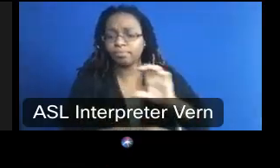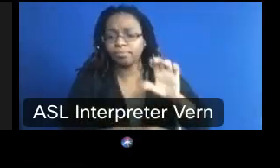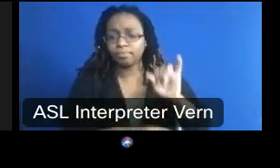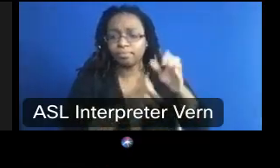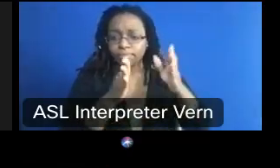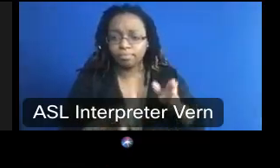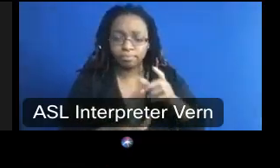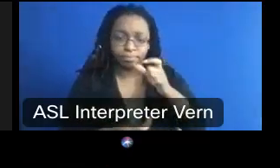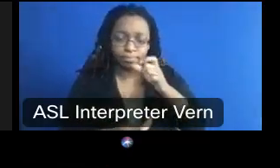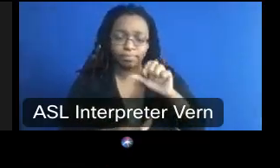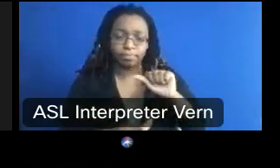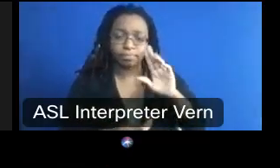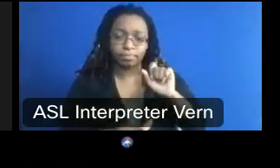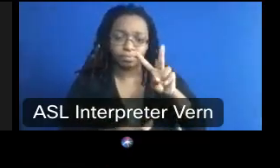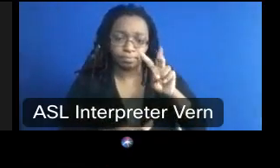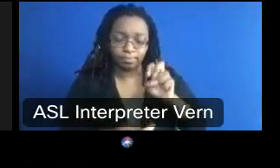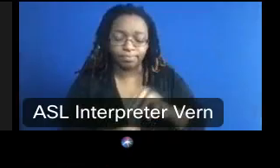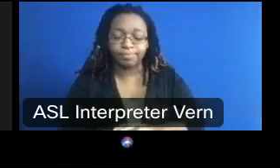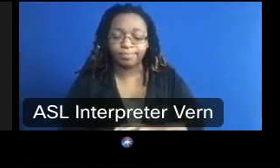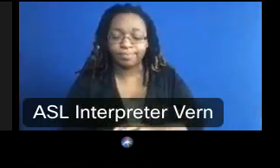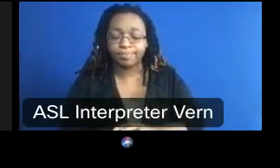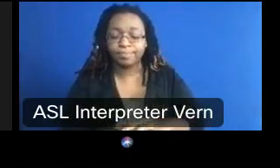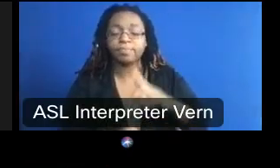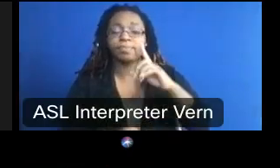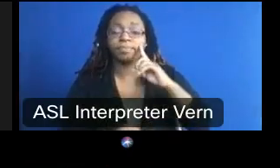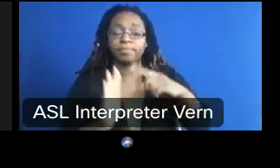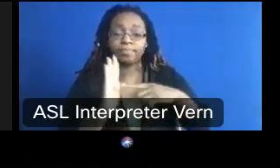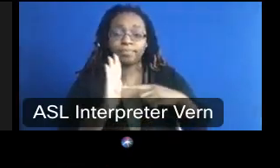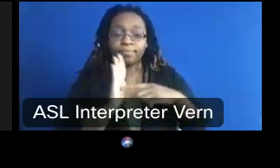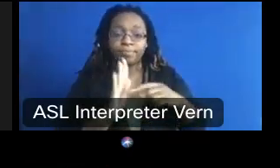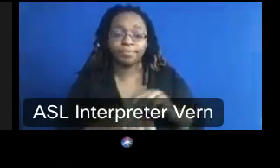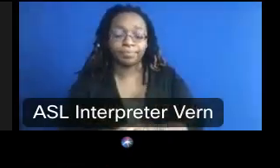abusive is, for instance, if